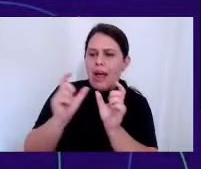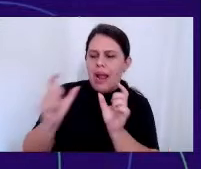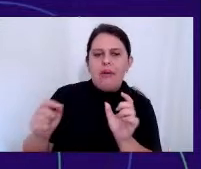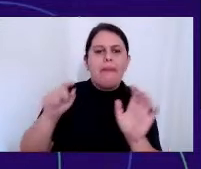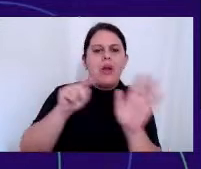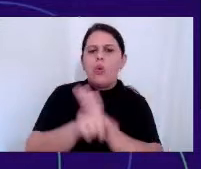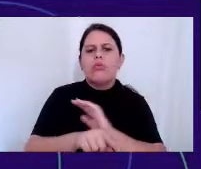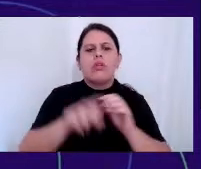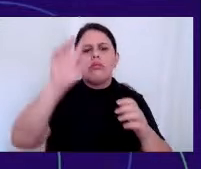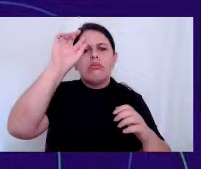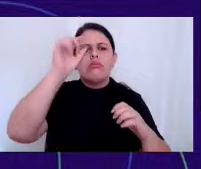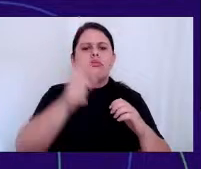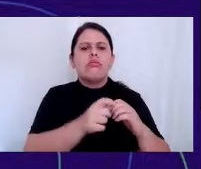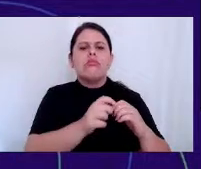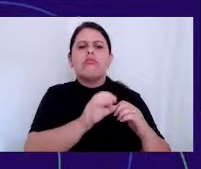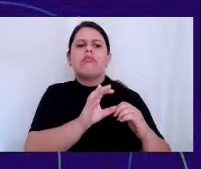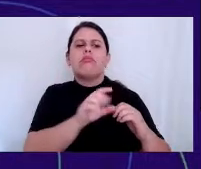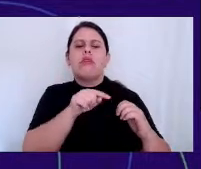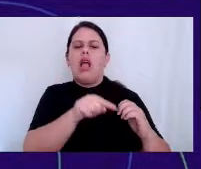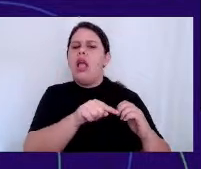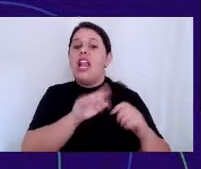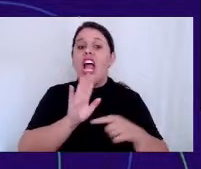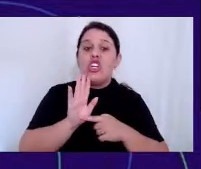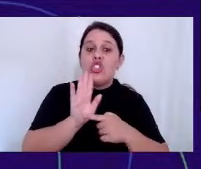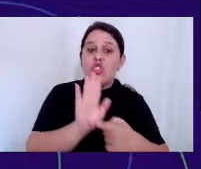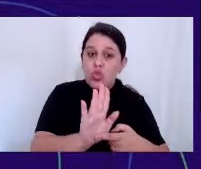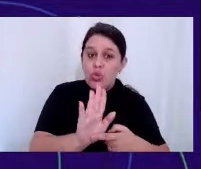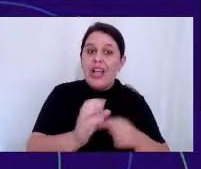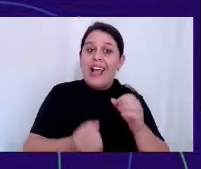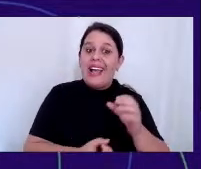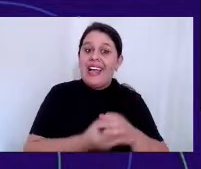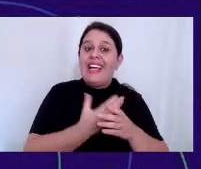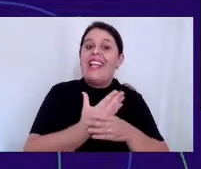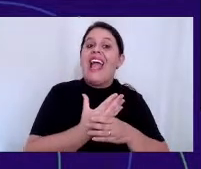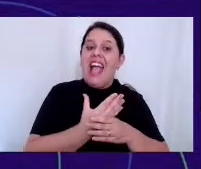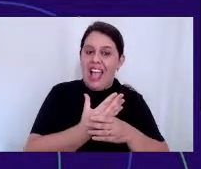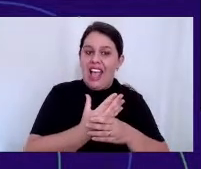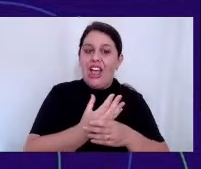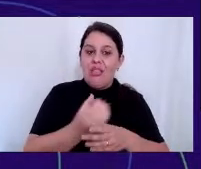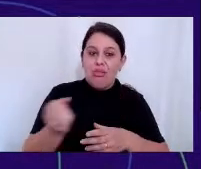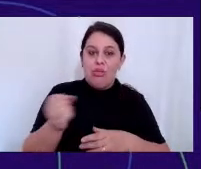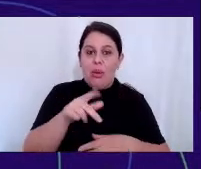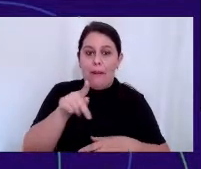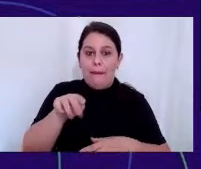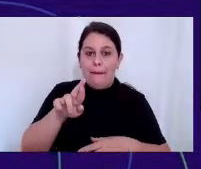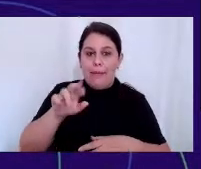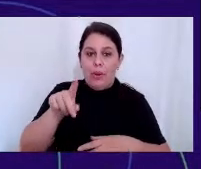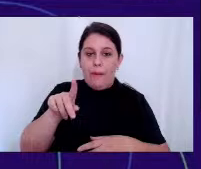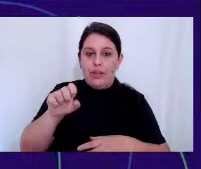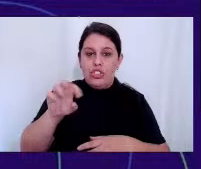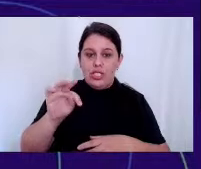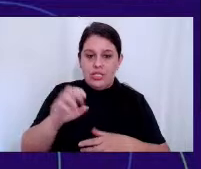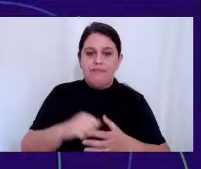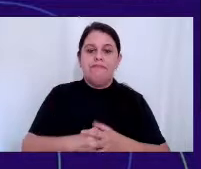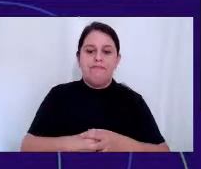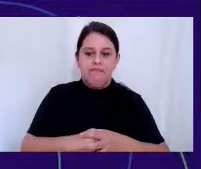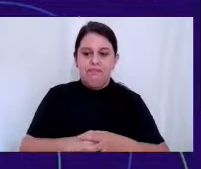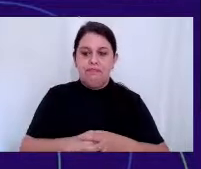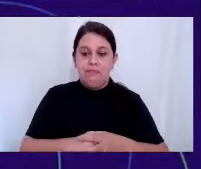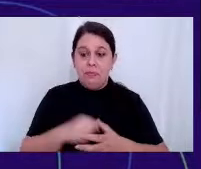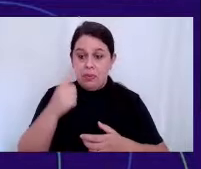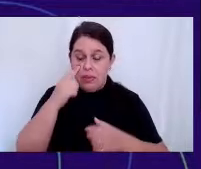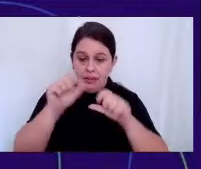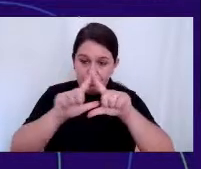better prompter. And you'll see on the right-hand side of the screen a list of resources that teachers would